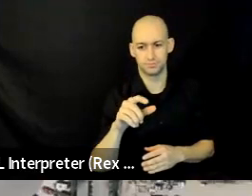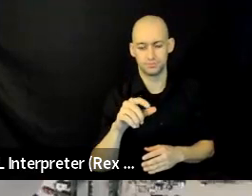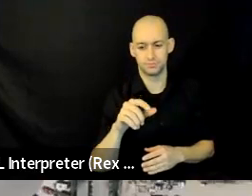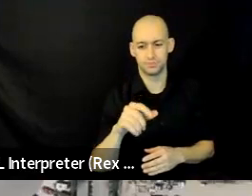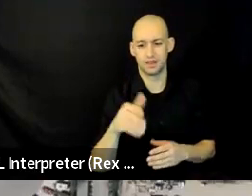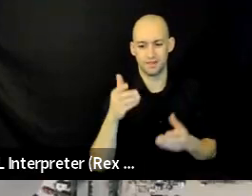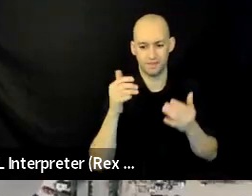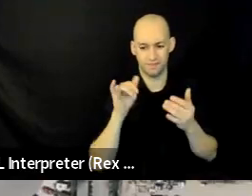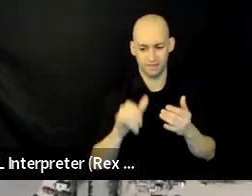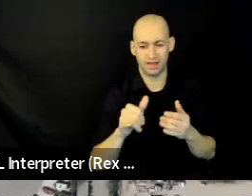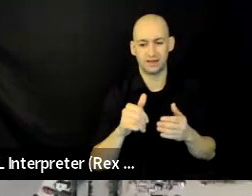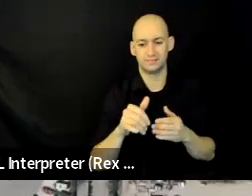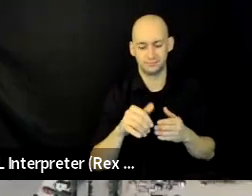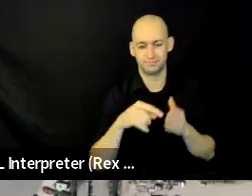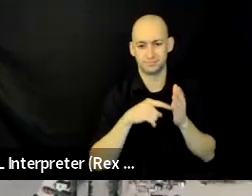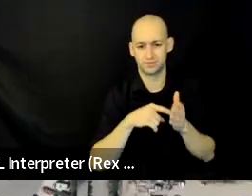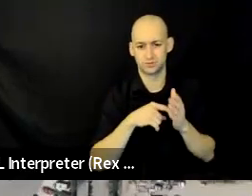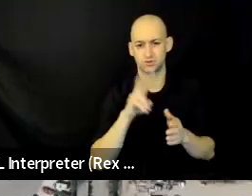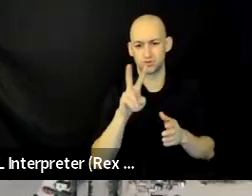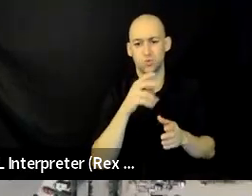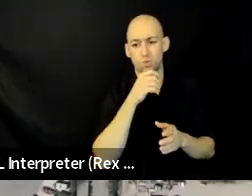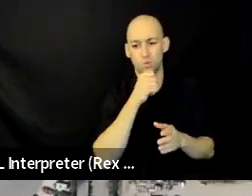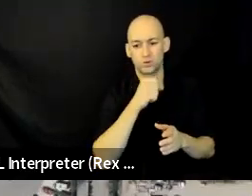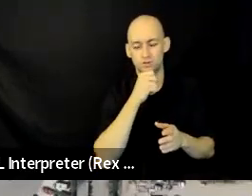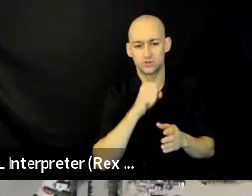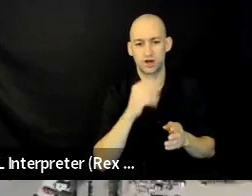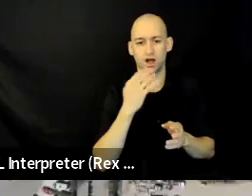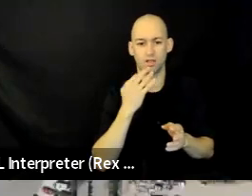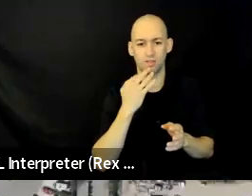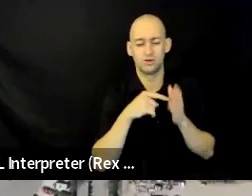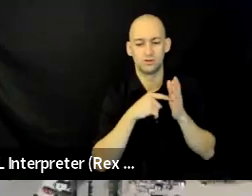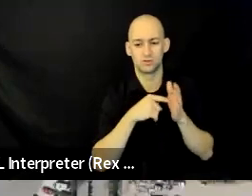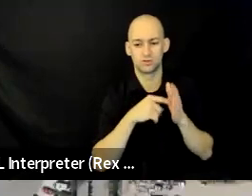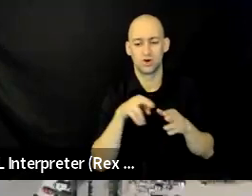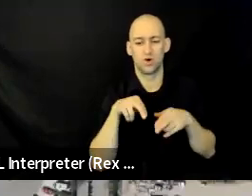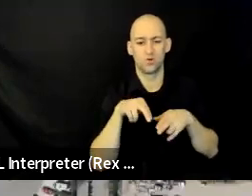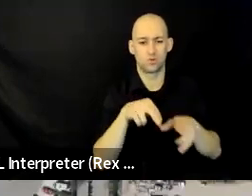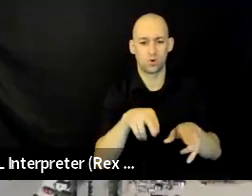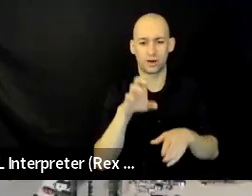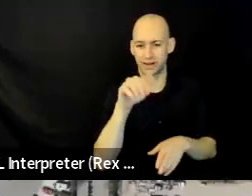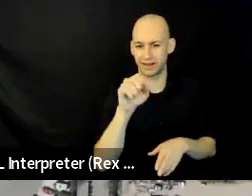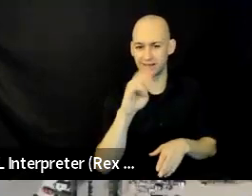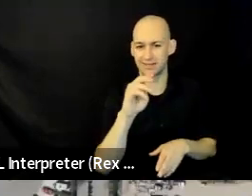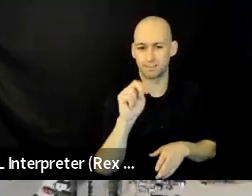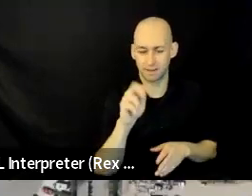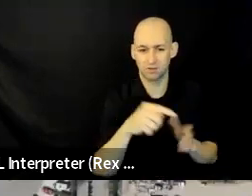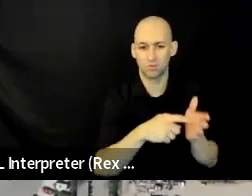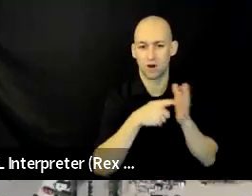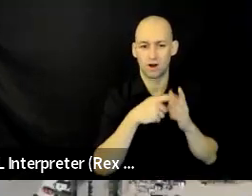In this slide, the 2 orange-colored areas represent the road easement required from San Paso Truck